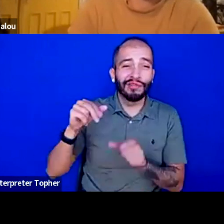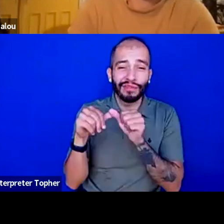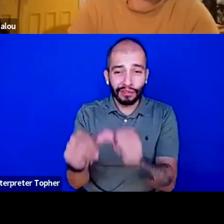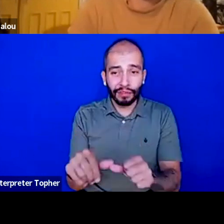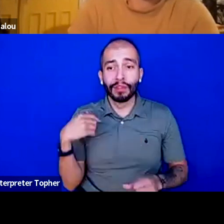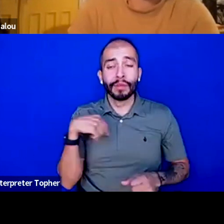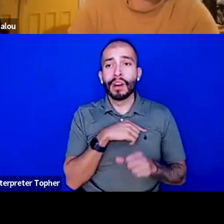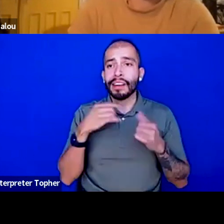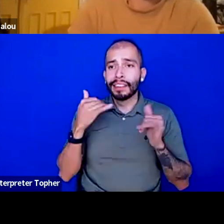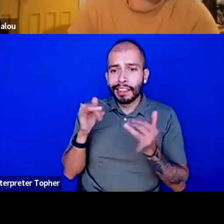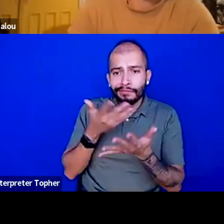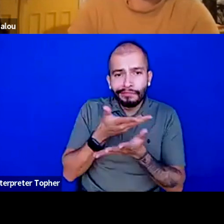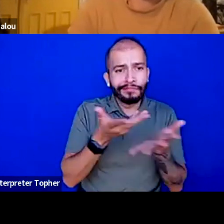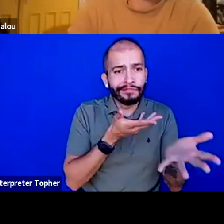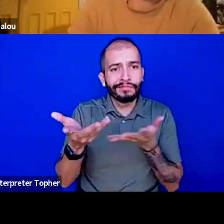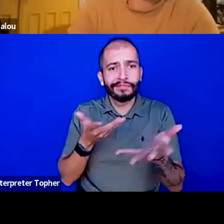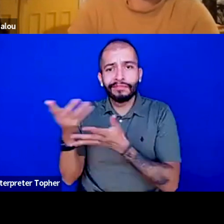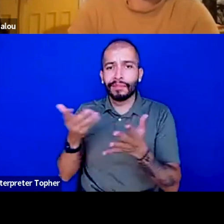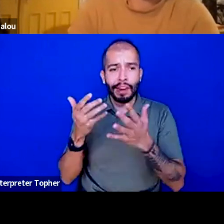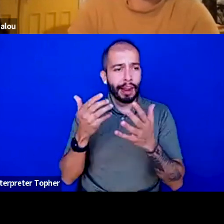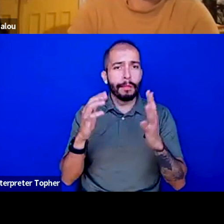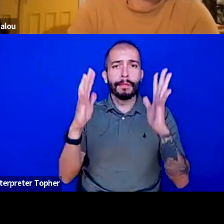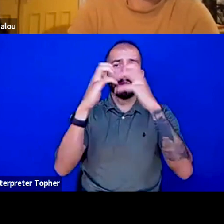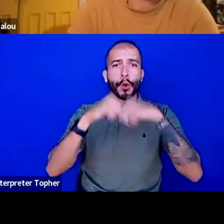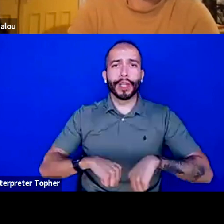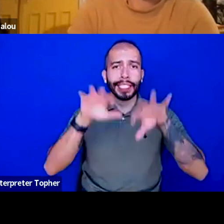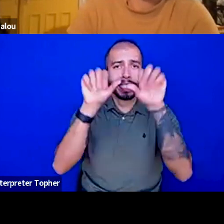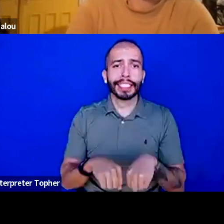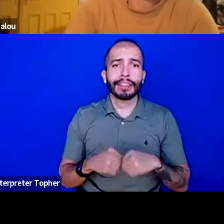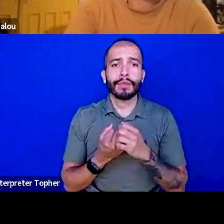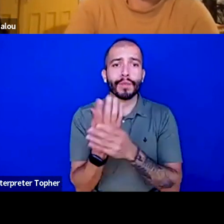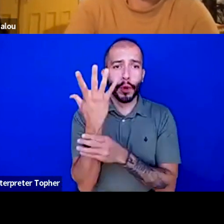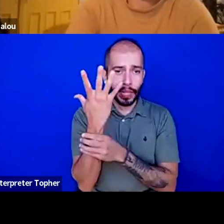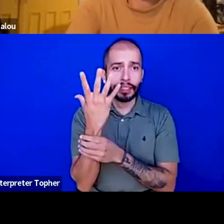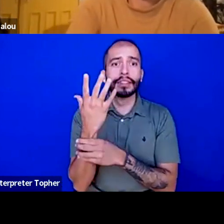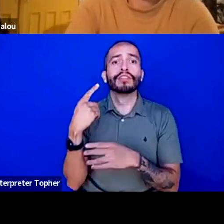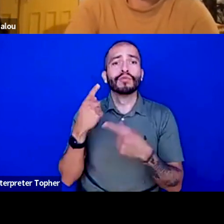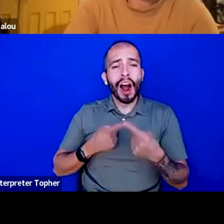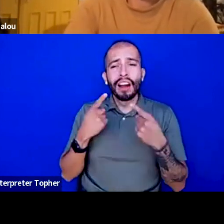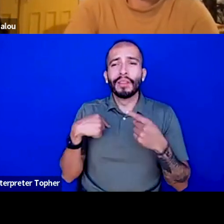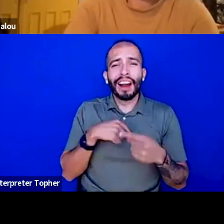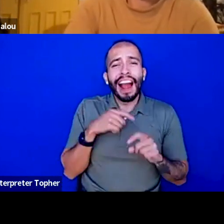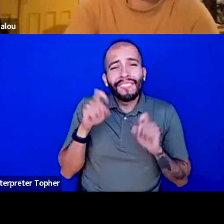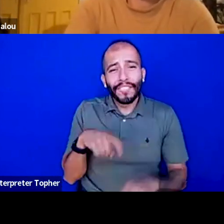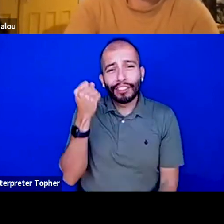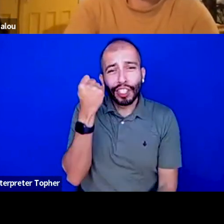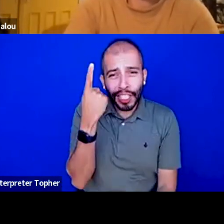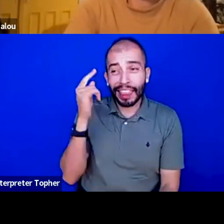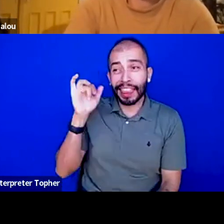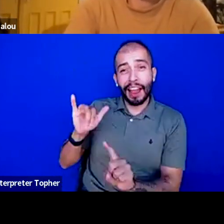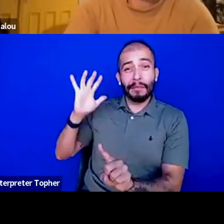struggle, we have to contend with that past in order to make sure that the kinds of organizing